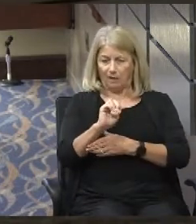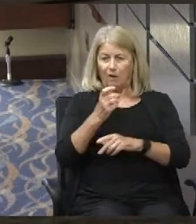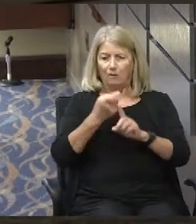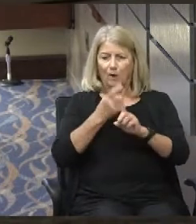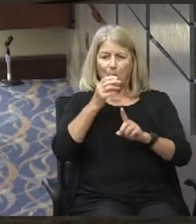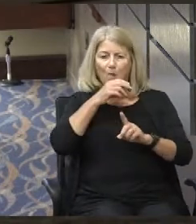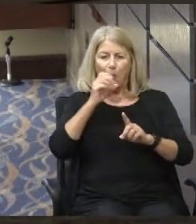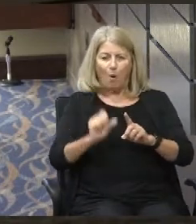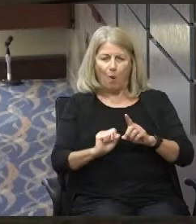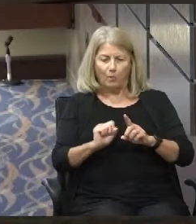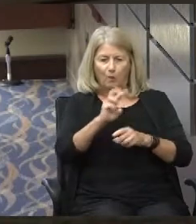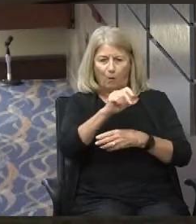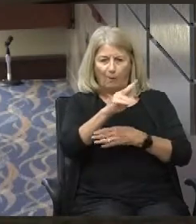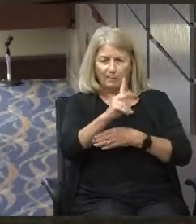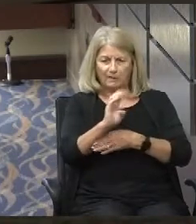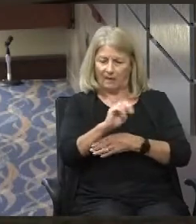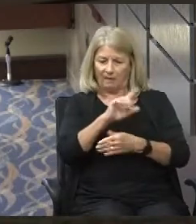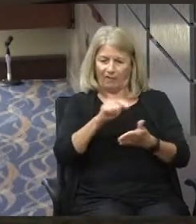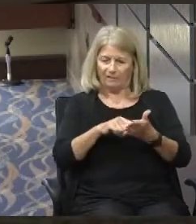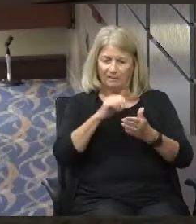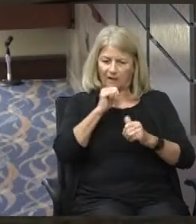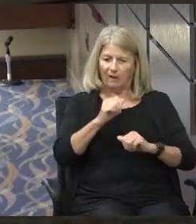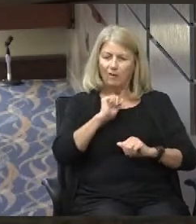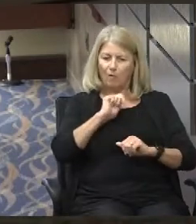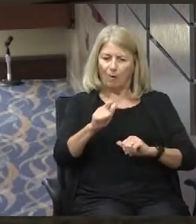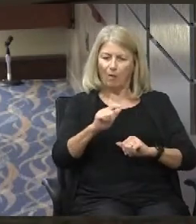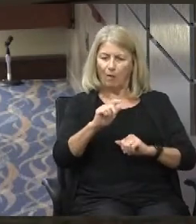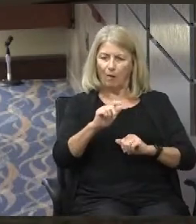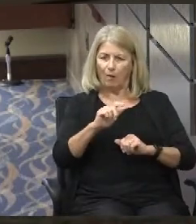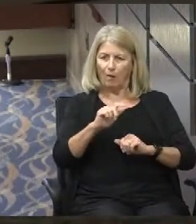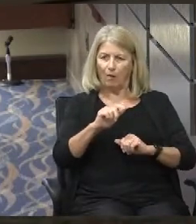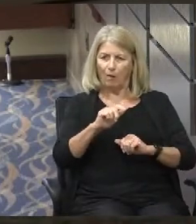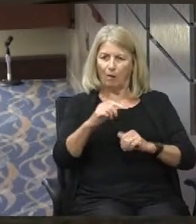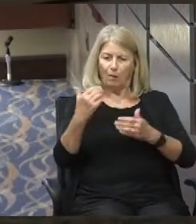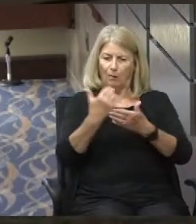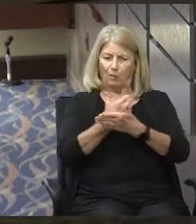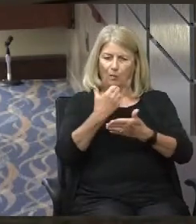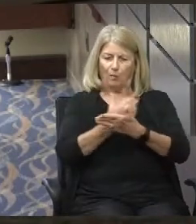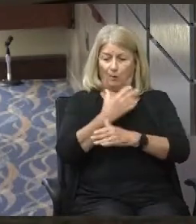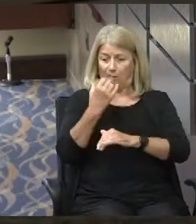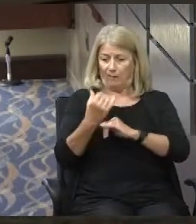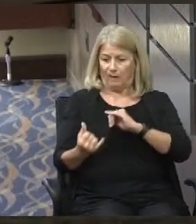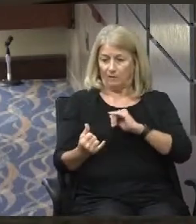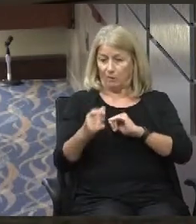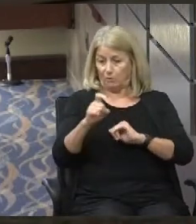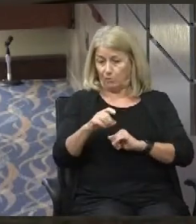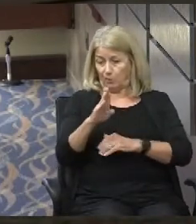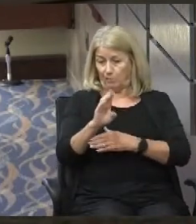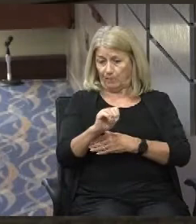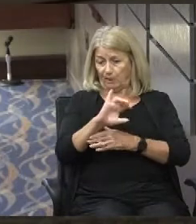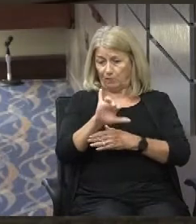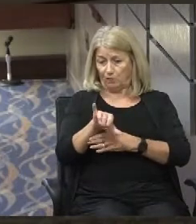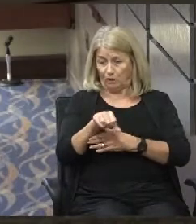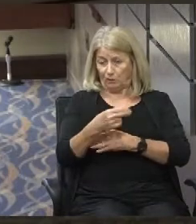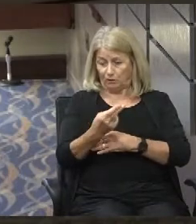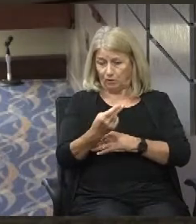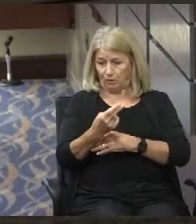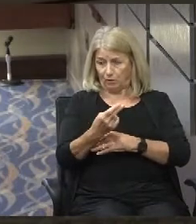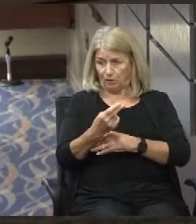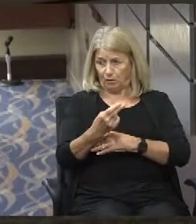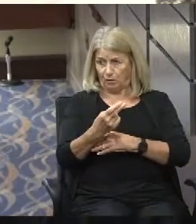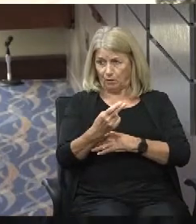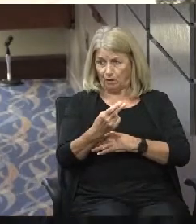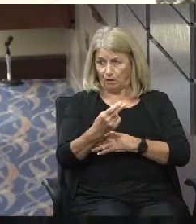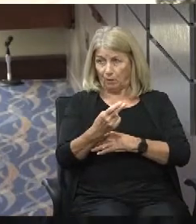fair? This is not all up-to-date, finalized It content. should be, Josh, so if there's Okay. instances where you're running into something that's not